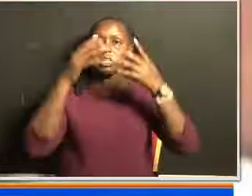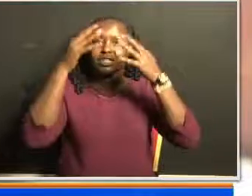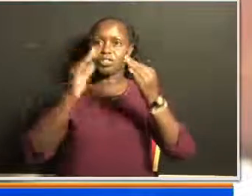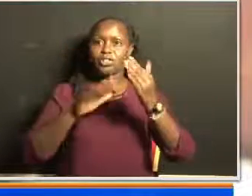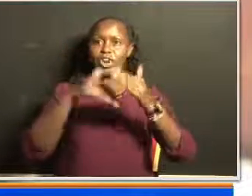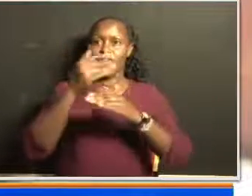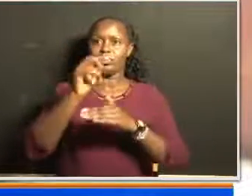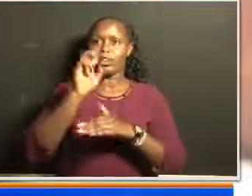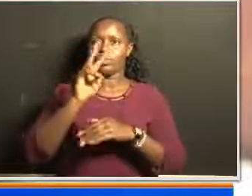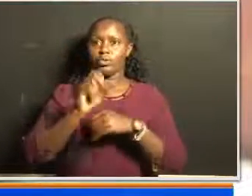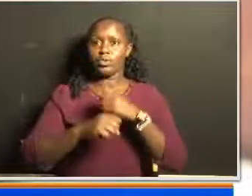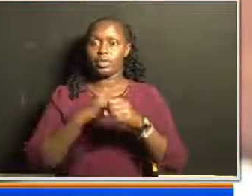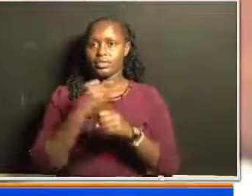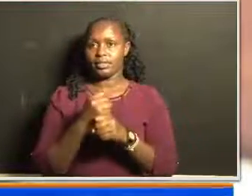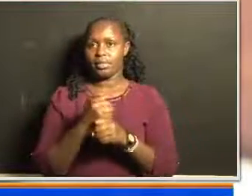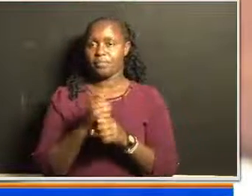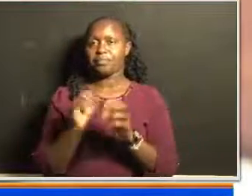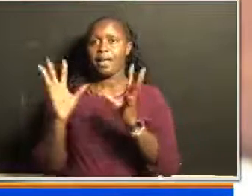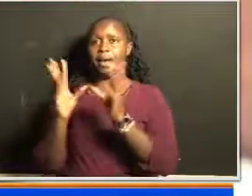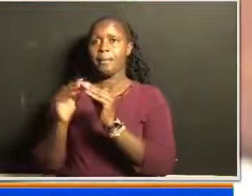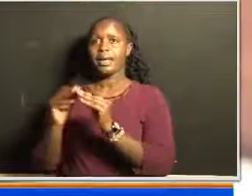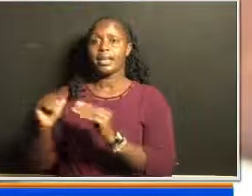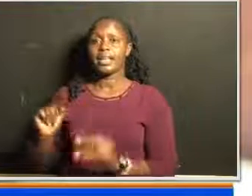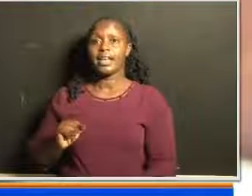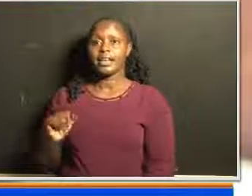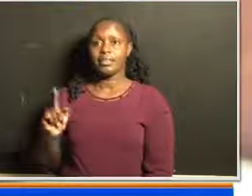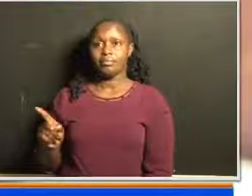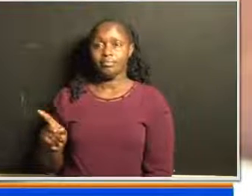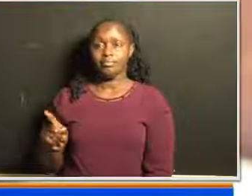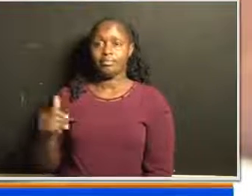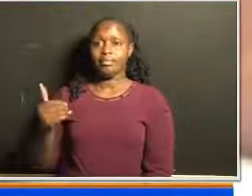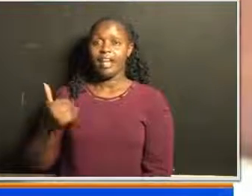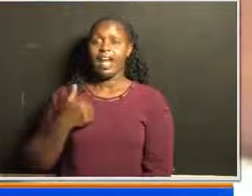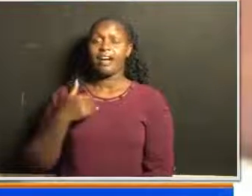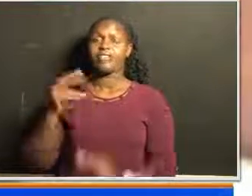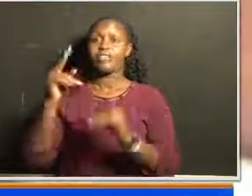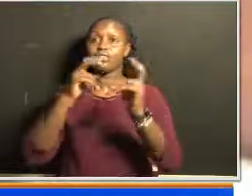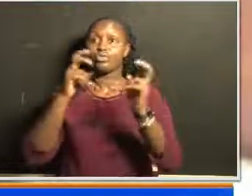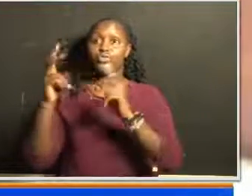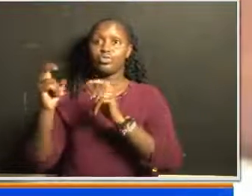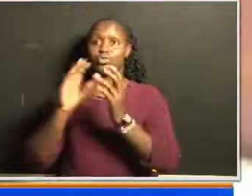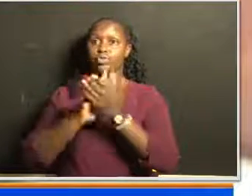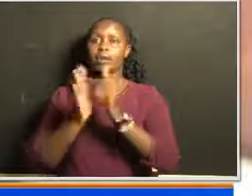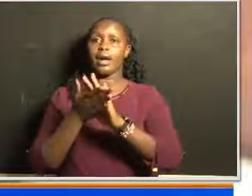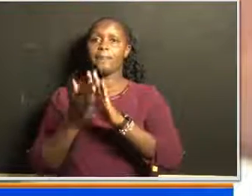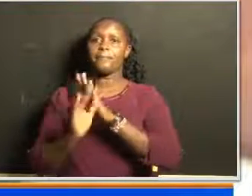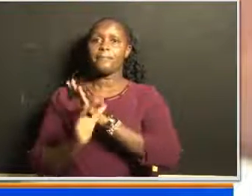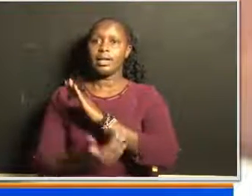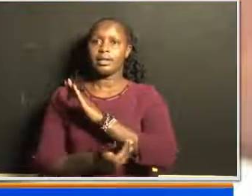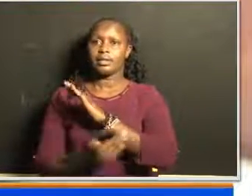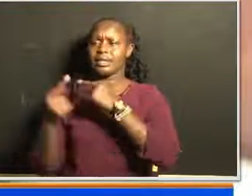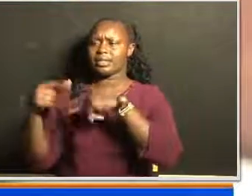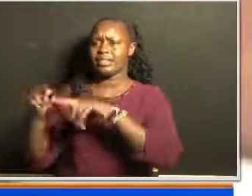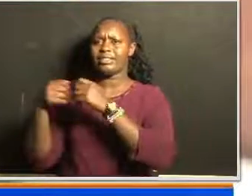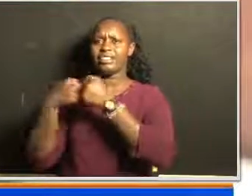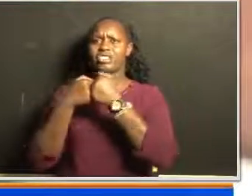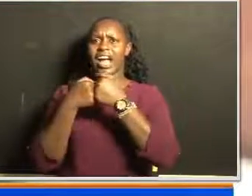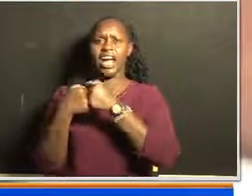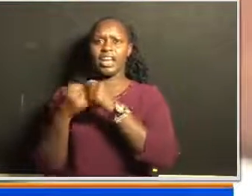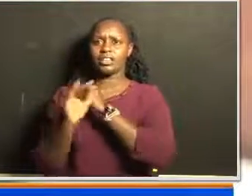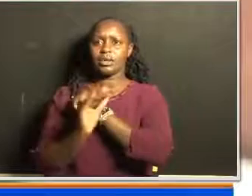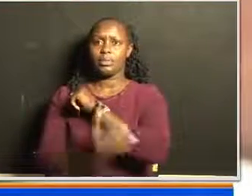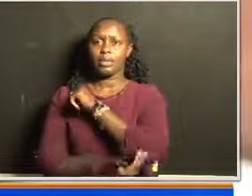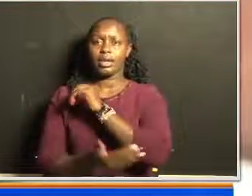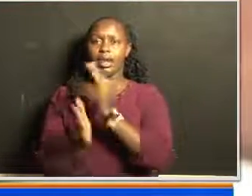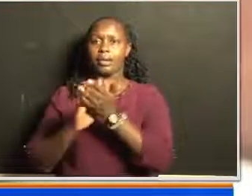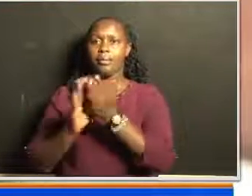story. She has fertility issues and she's been struggling to get a baby. And the only solution